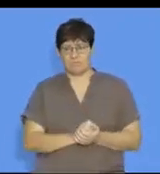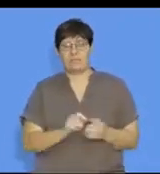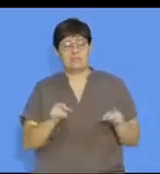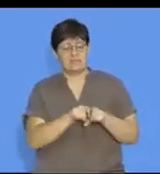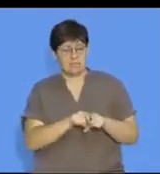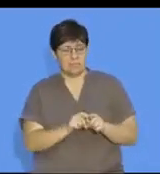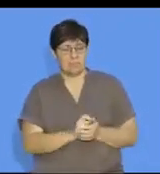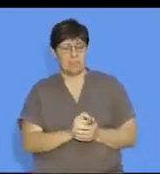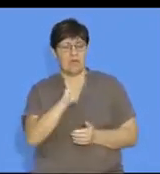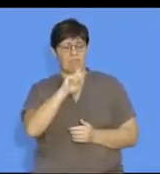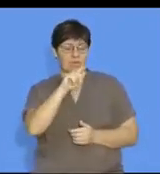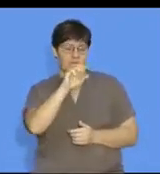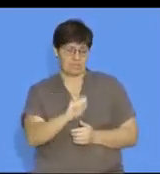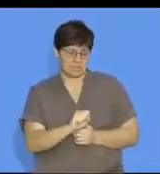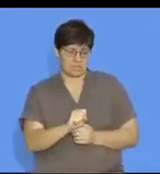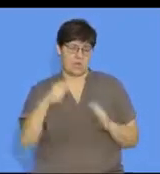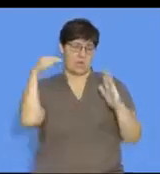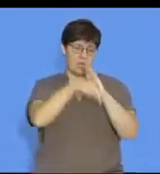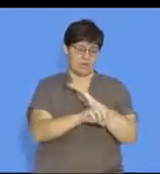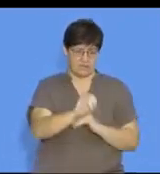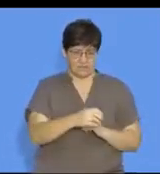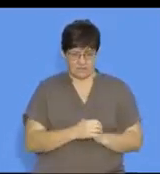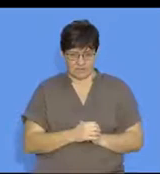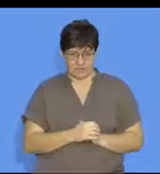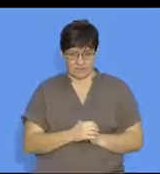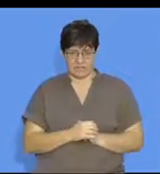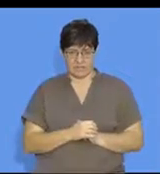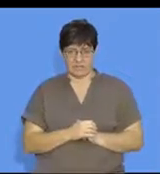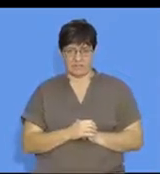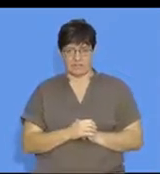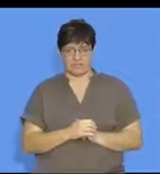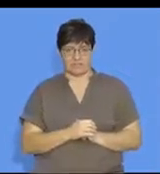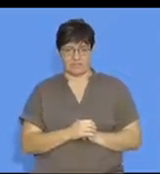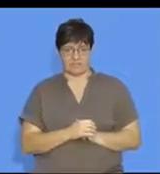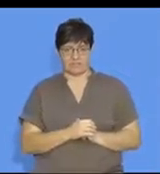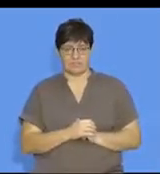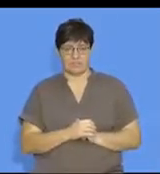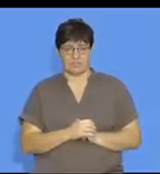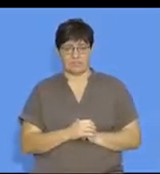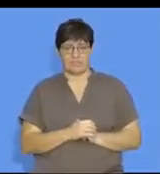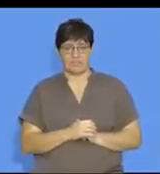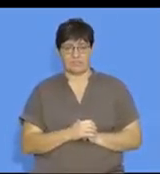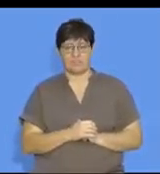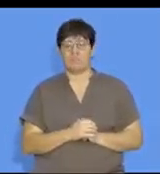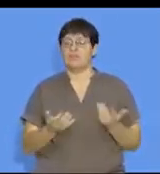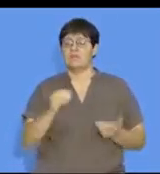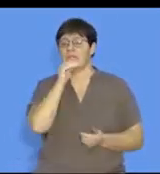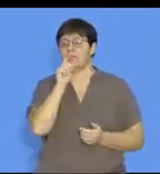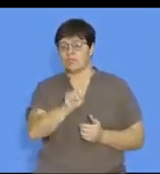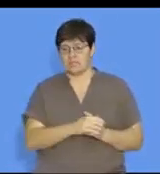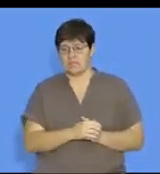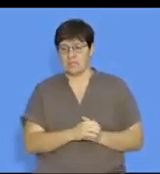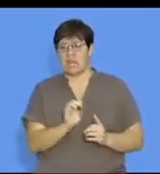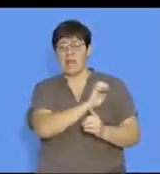talk about the lost volts. Pay attention to how lost has been written. Okay, it means